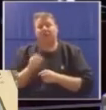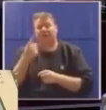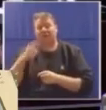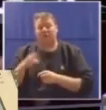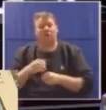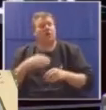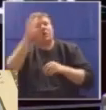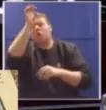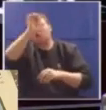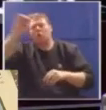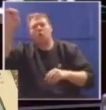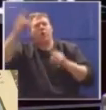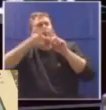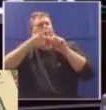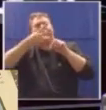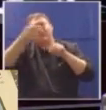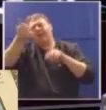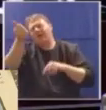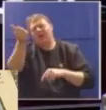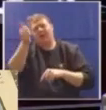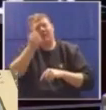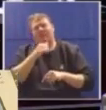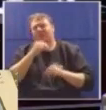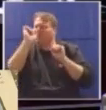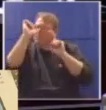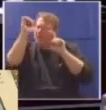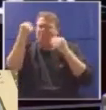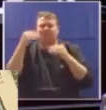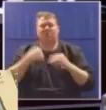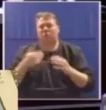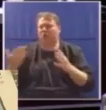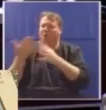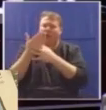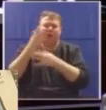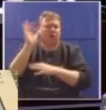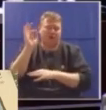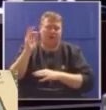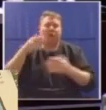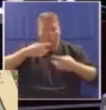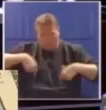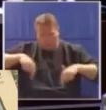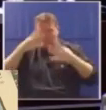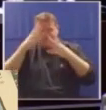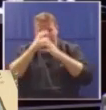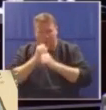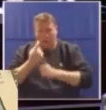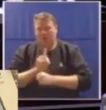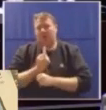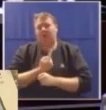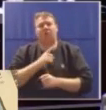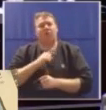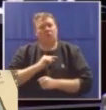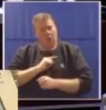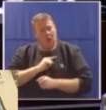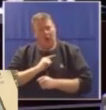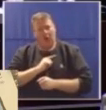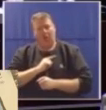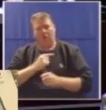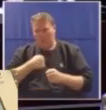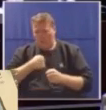do in Europe, Honorable Meshoe, is their business. We look at ourselves because we are a sovereign nation.